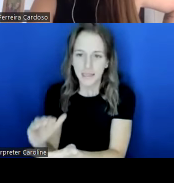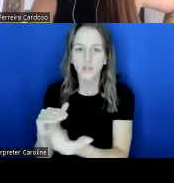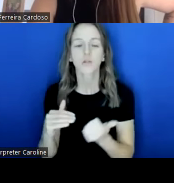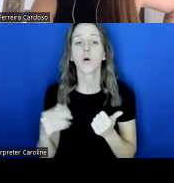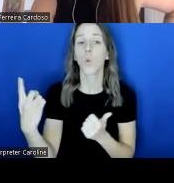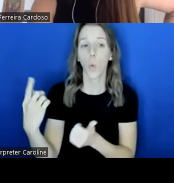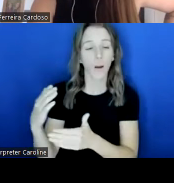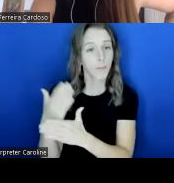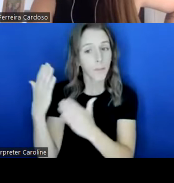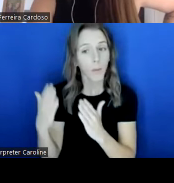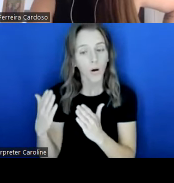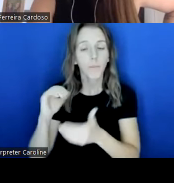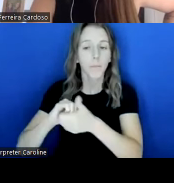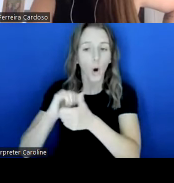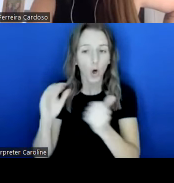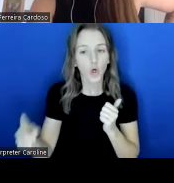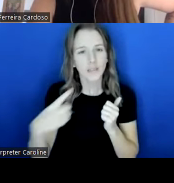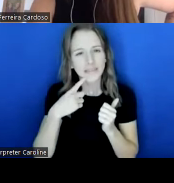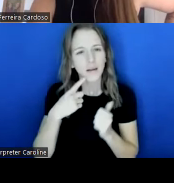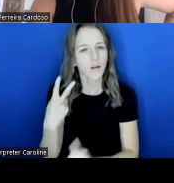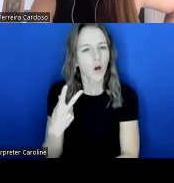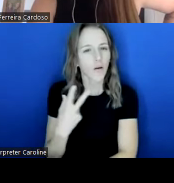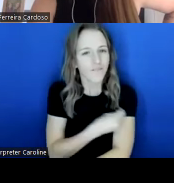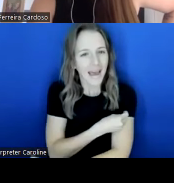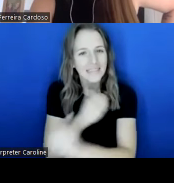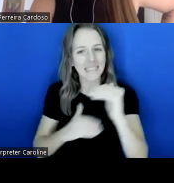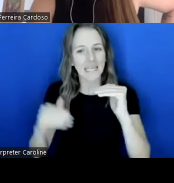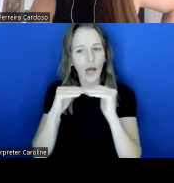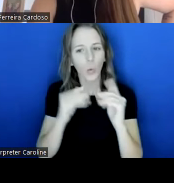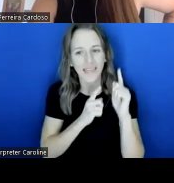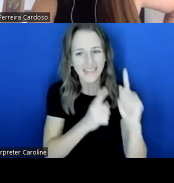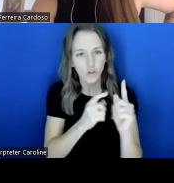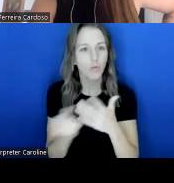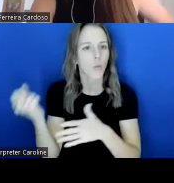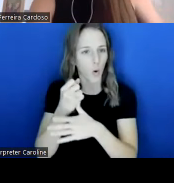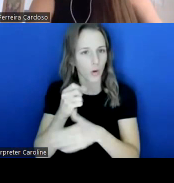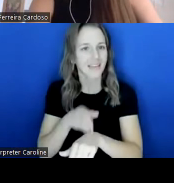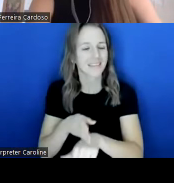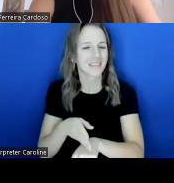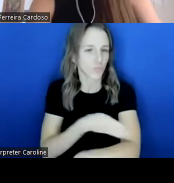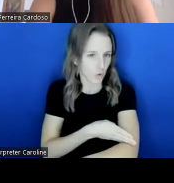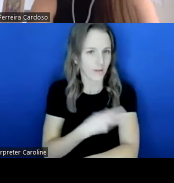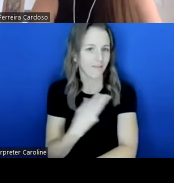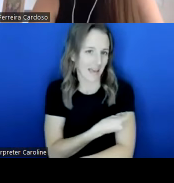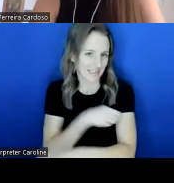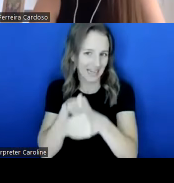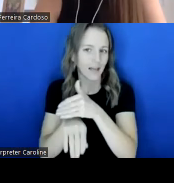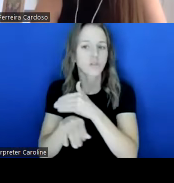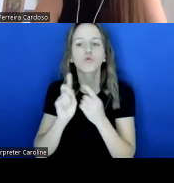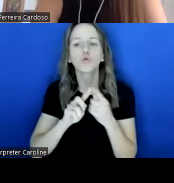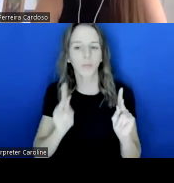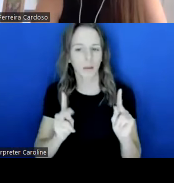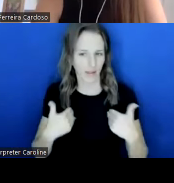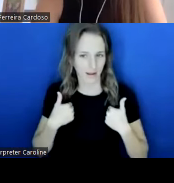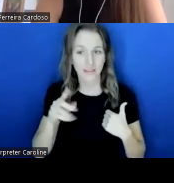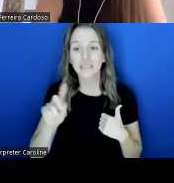CCIS data in mind, our vaccine equity initiative prioritized improving vaccine access to people with disabilities. In the